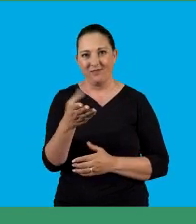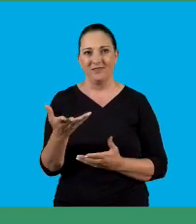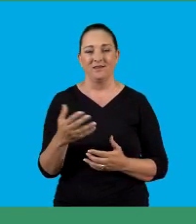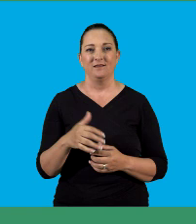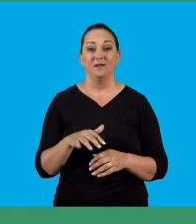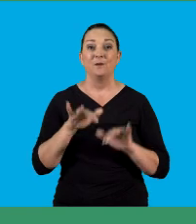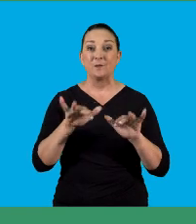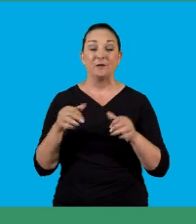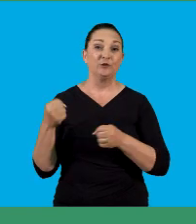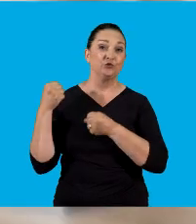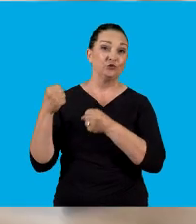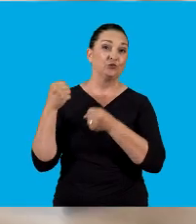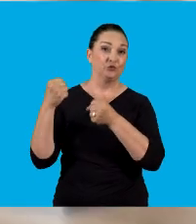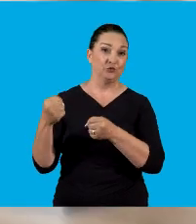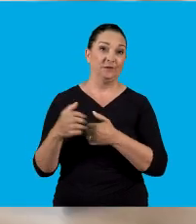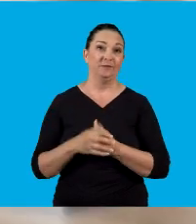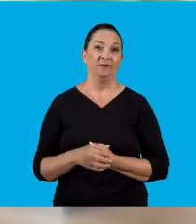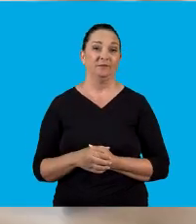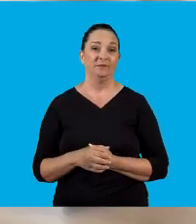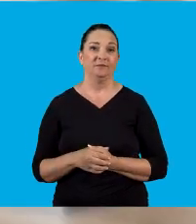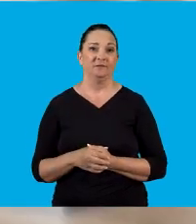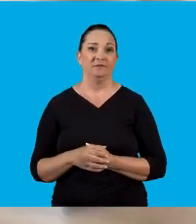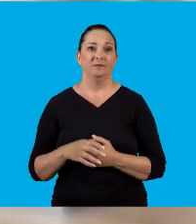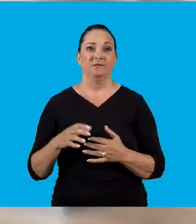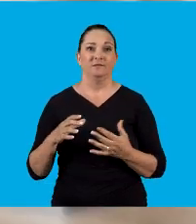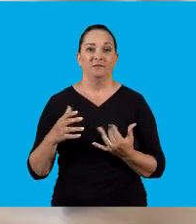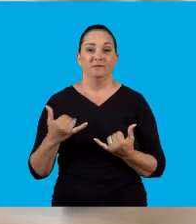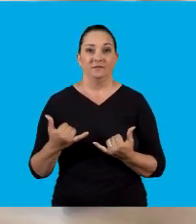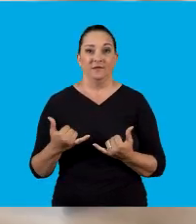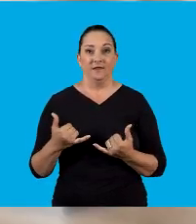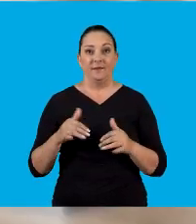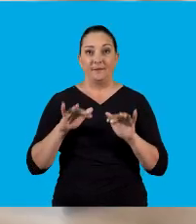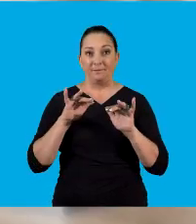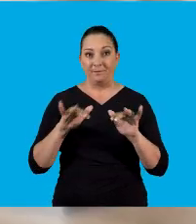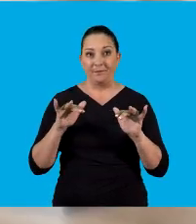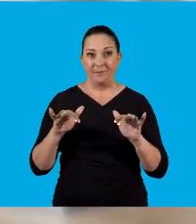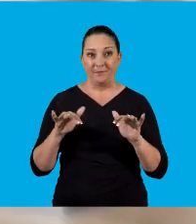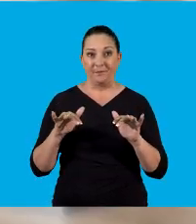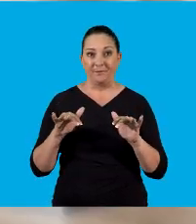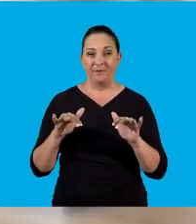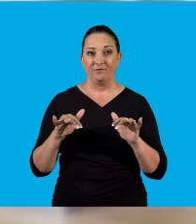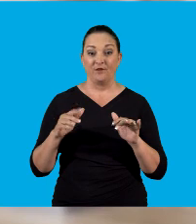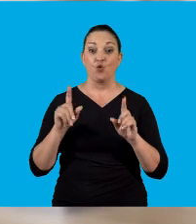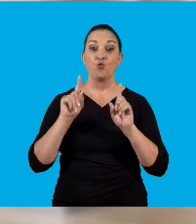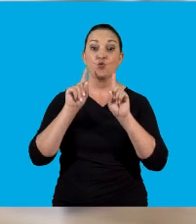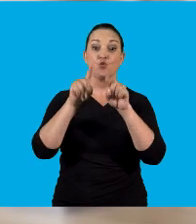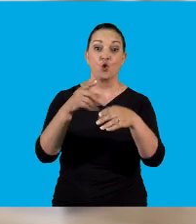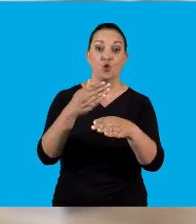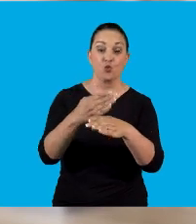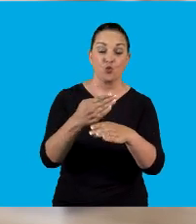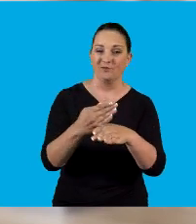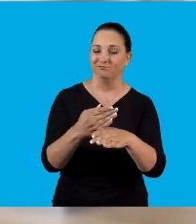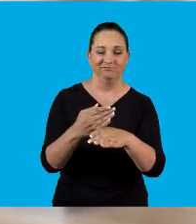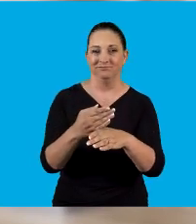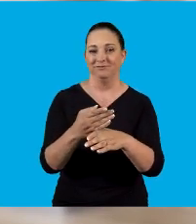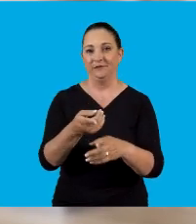in townships. It's because when people strike, they tend to focus or to move away from the initial core